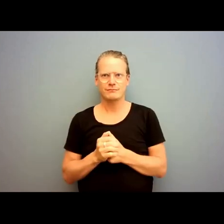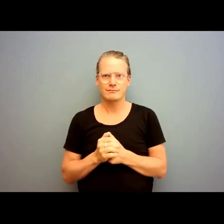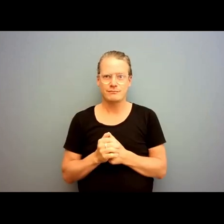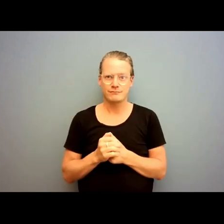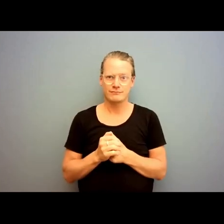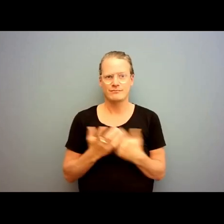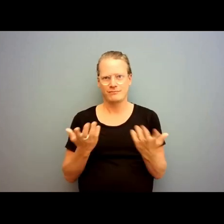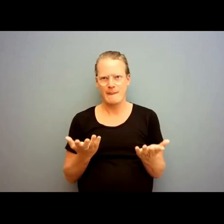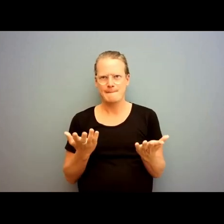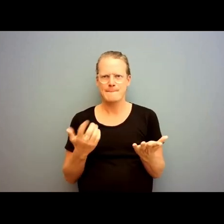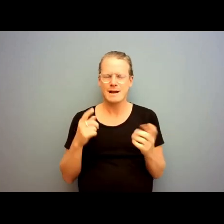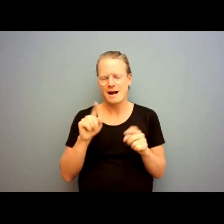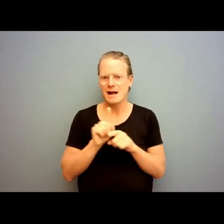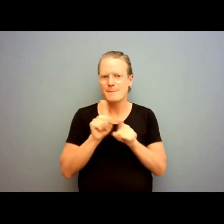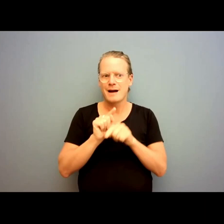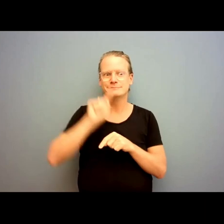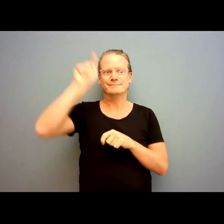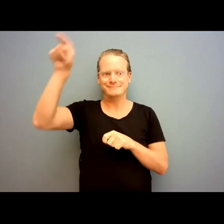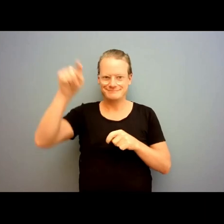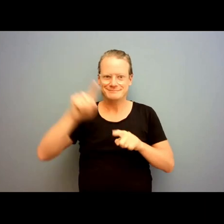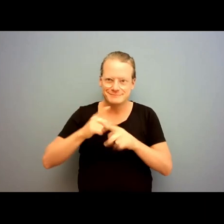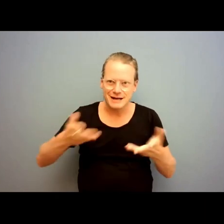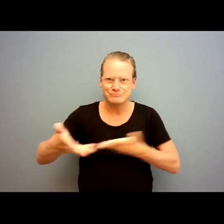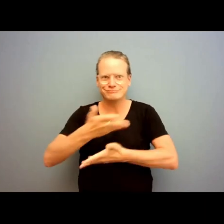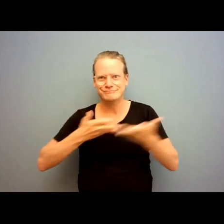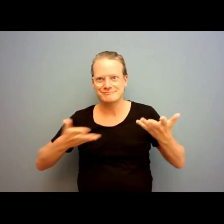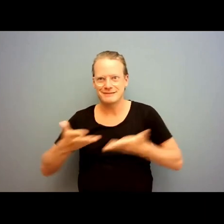together, learning and enjoying time together.